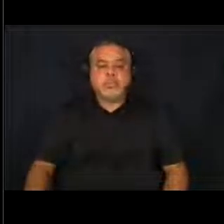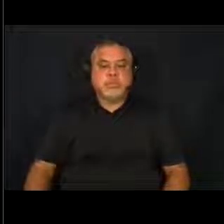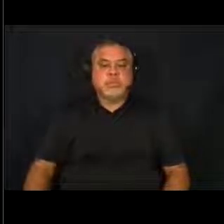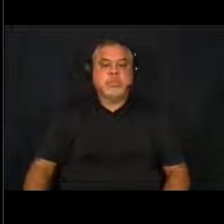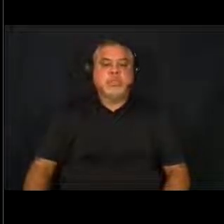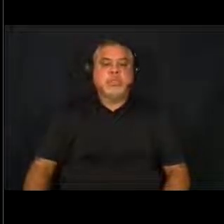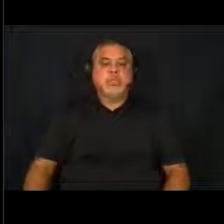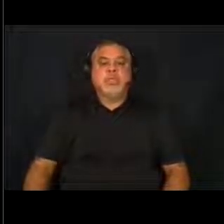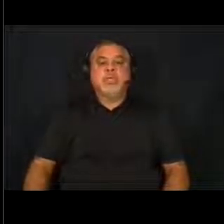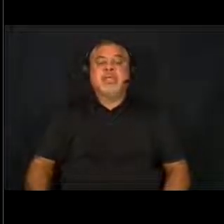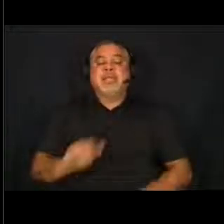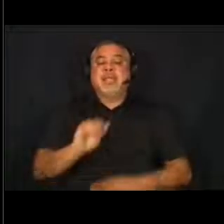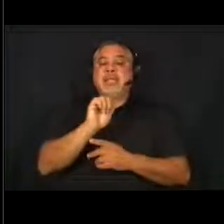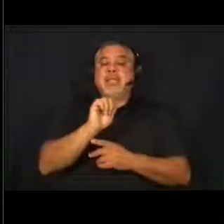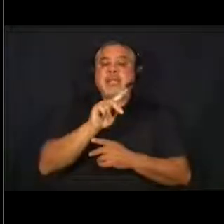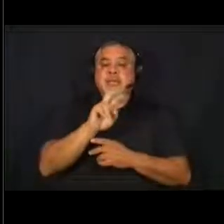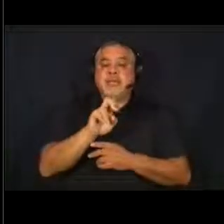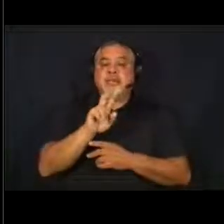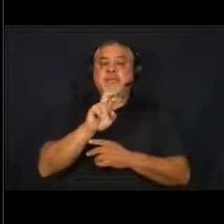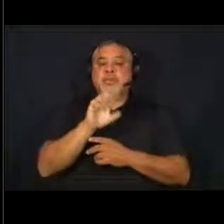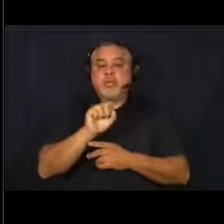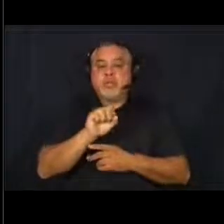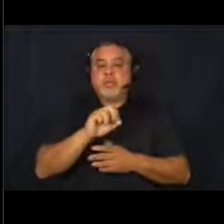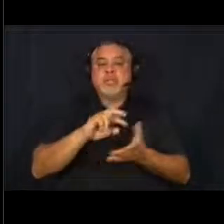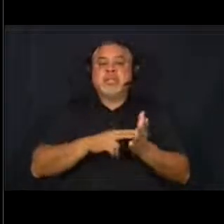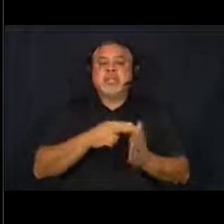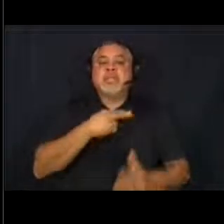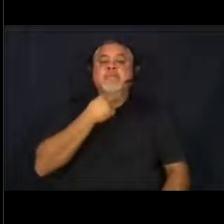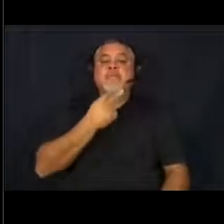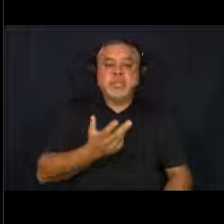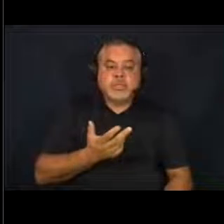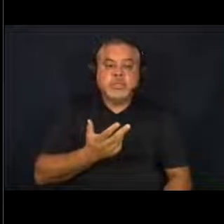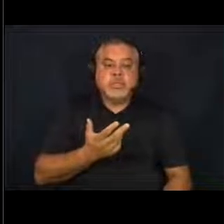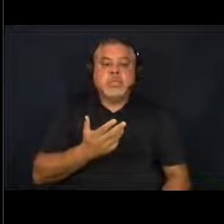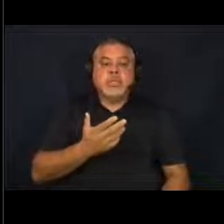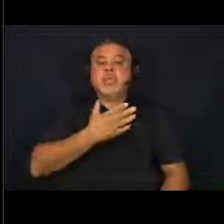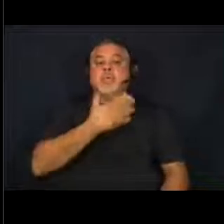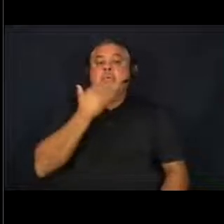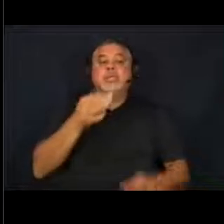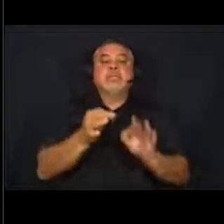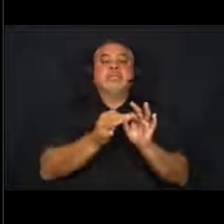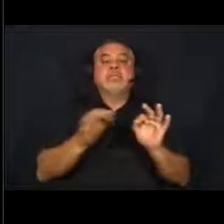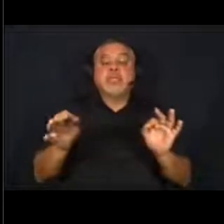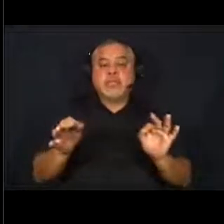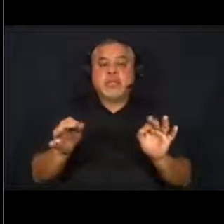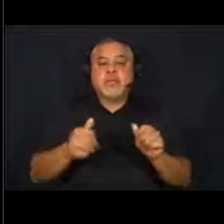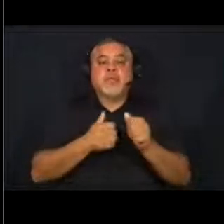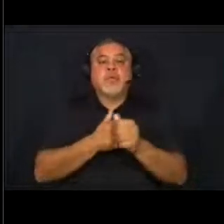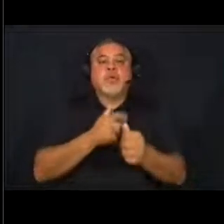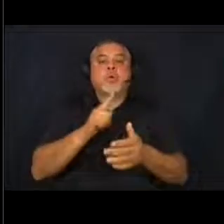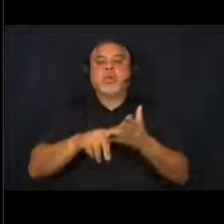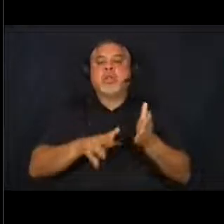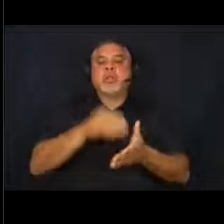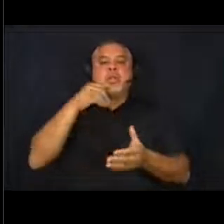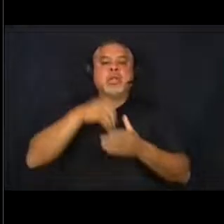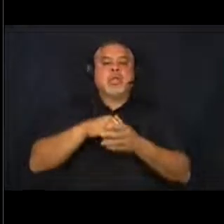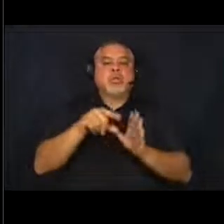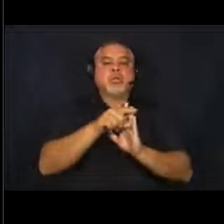So active verbs, meaning the active voice, the best sentences follow what we learned in grade school.